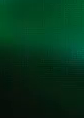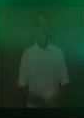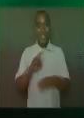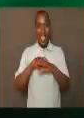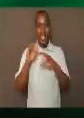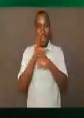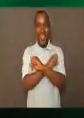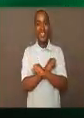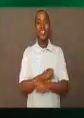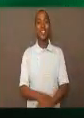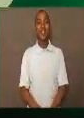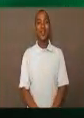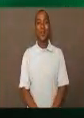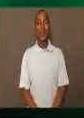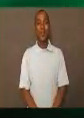Time's up.